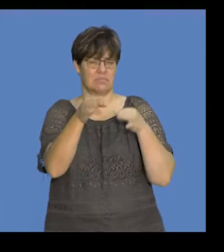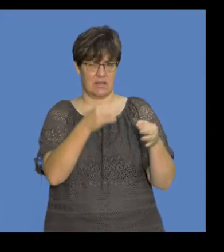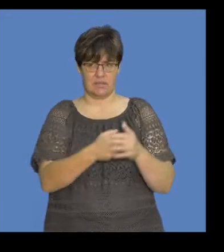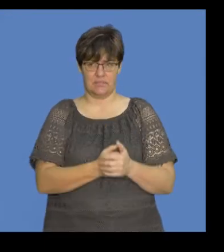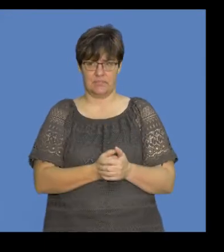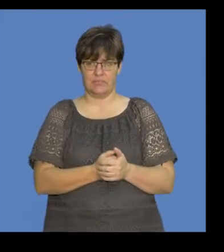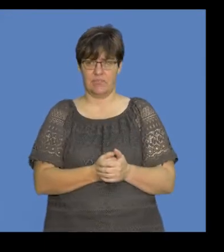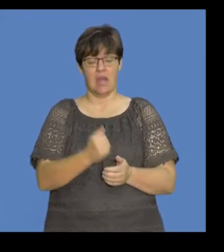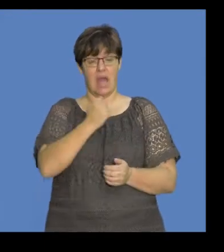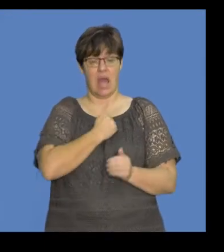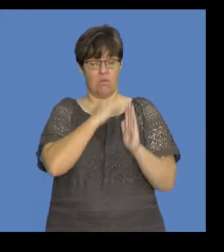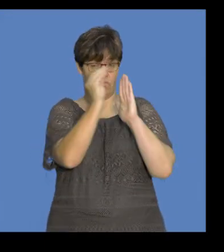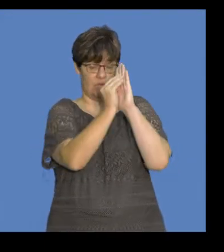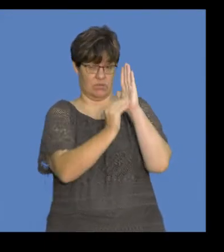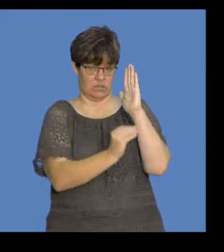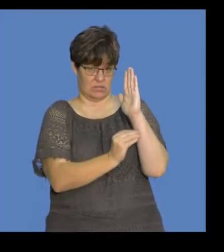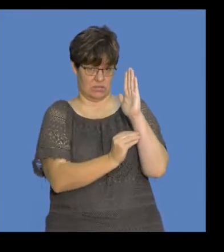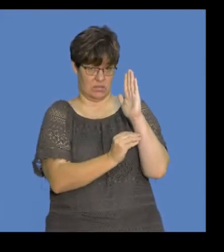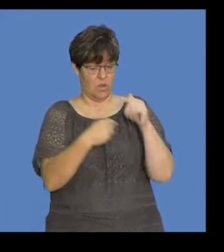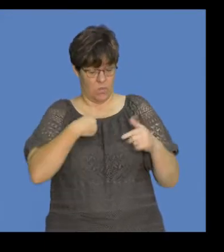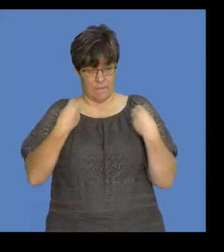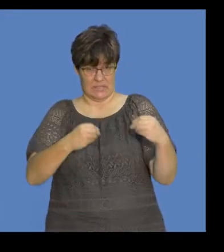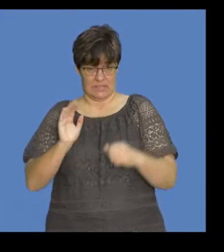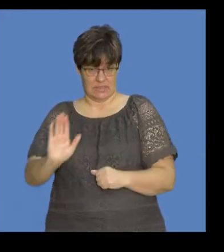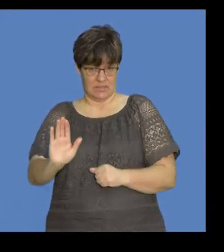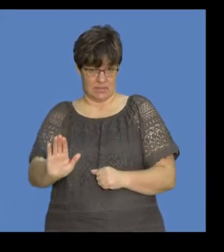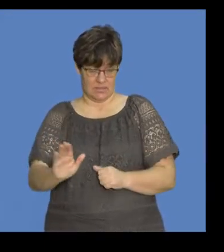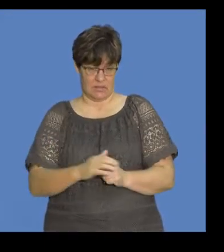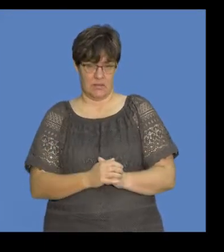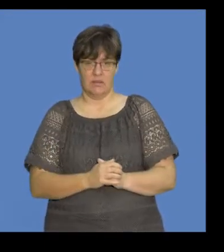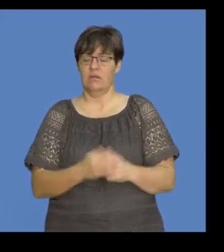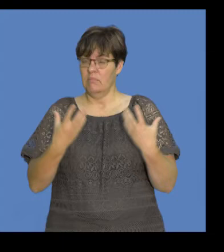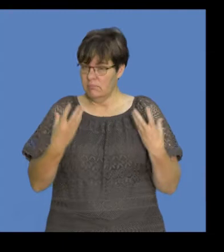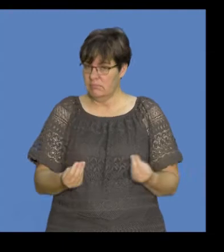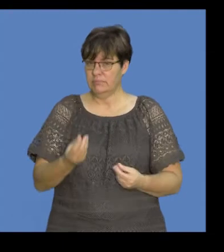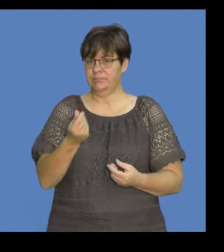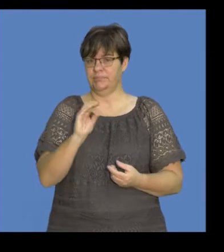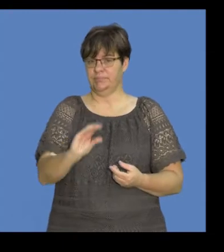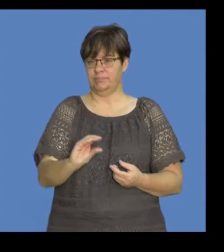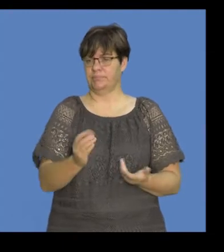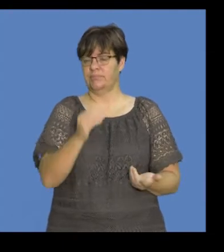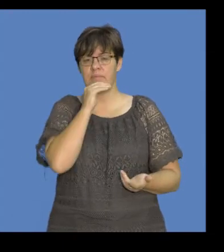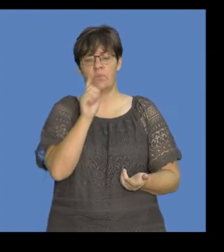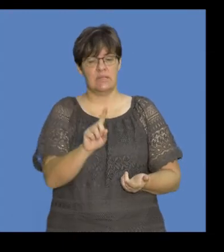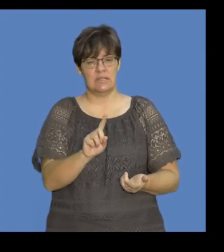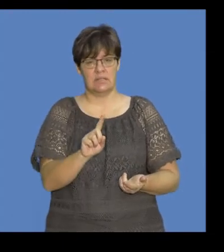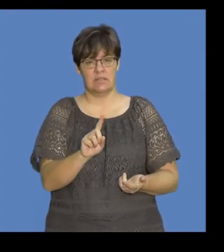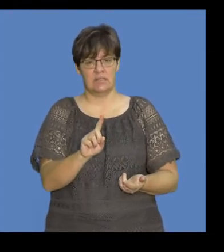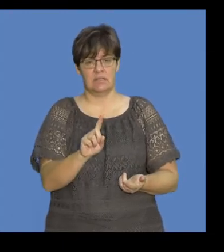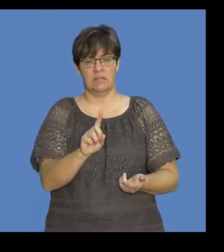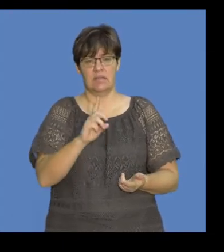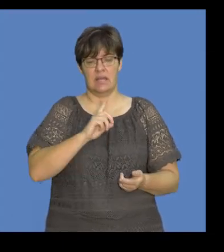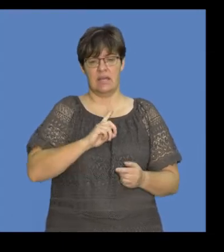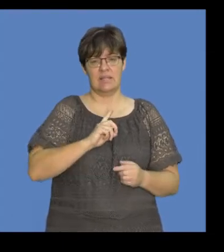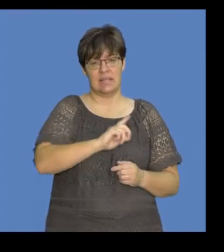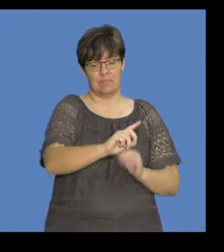In our records, remember, we're the business, we have money, meaning it's a debit